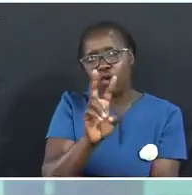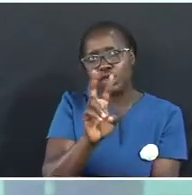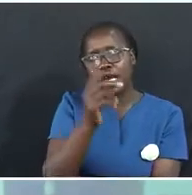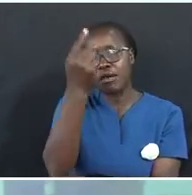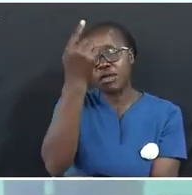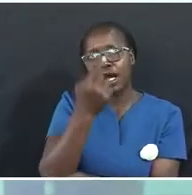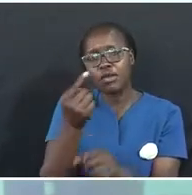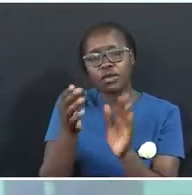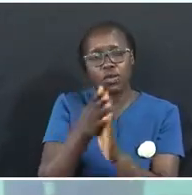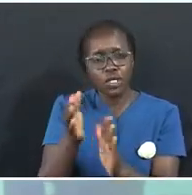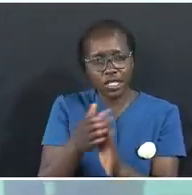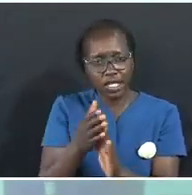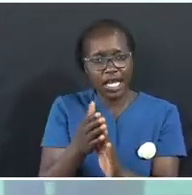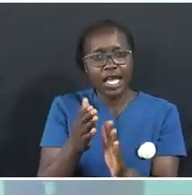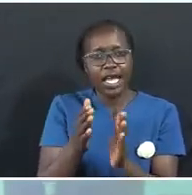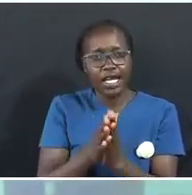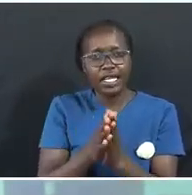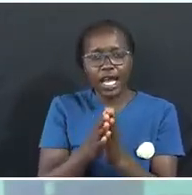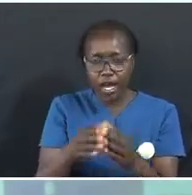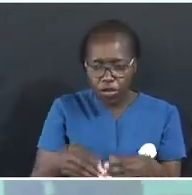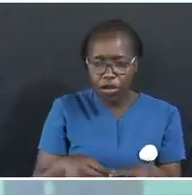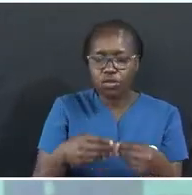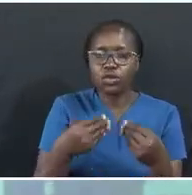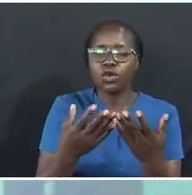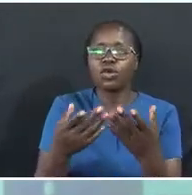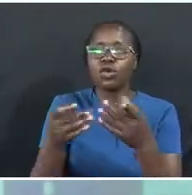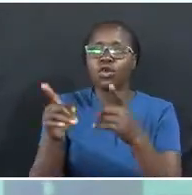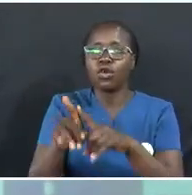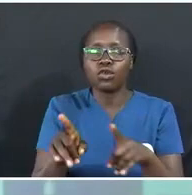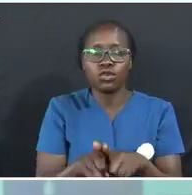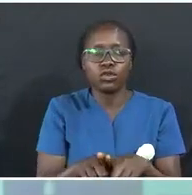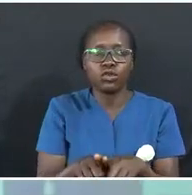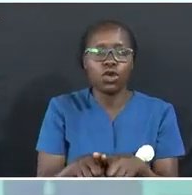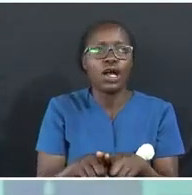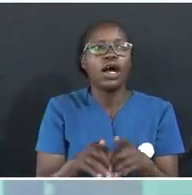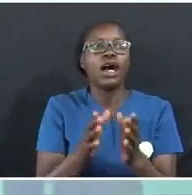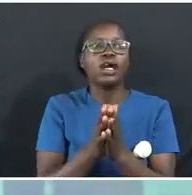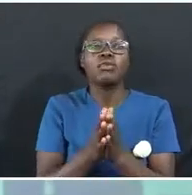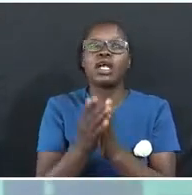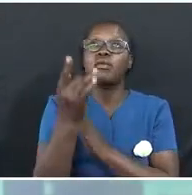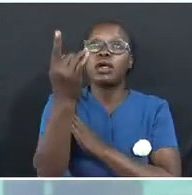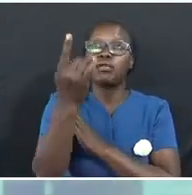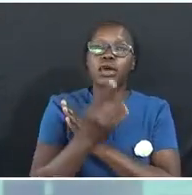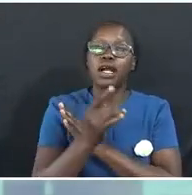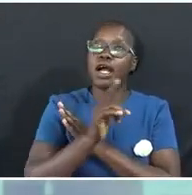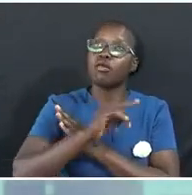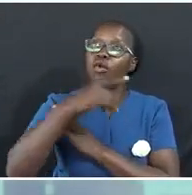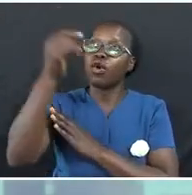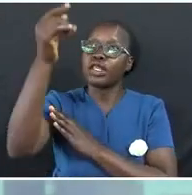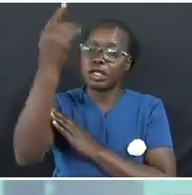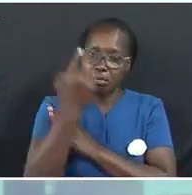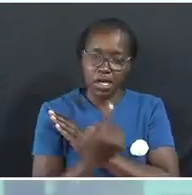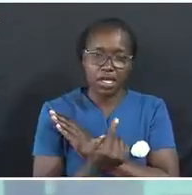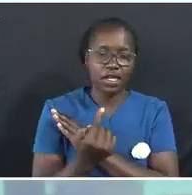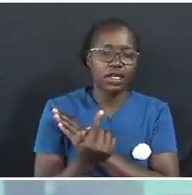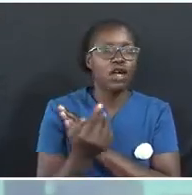coming quickly. As I am going, also I am still on the journey of coming back. Behold, I am coming quickly.